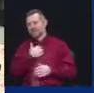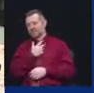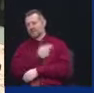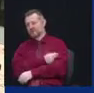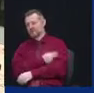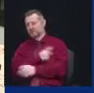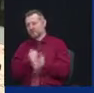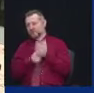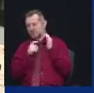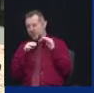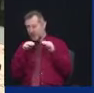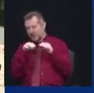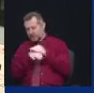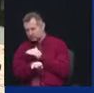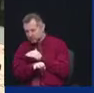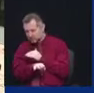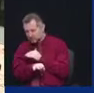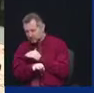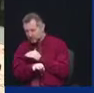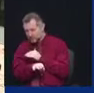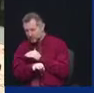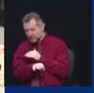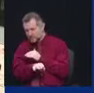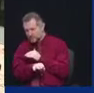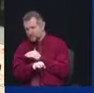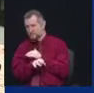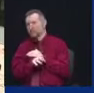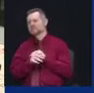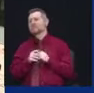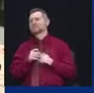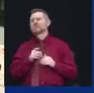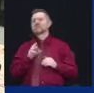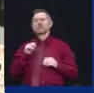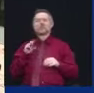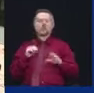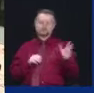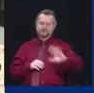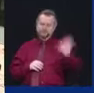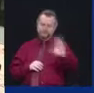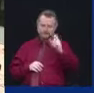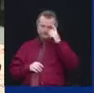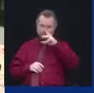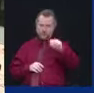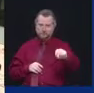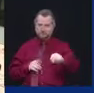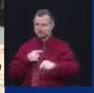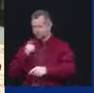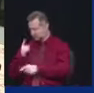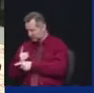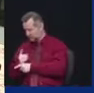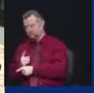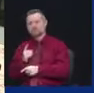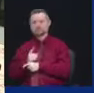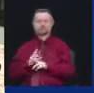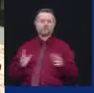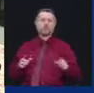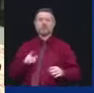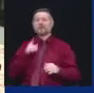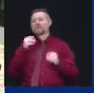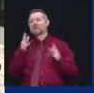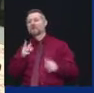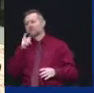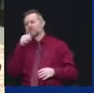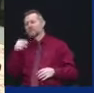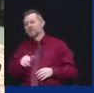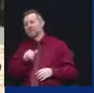enter? Will people have to be vaccinated? No. And what? Right. And for vendors who pay money,